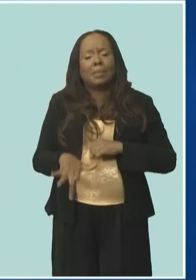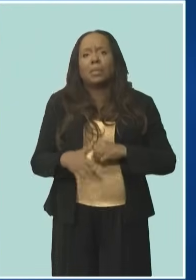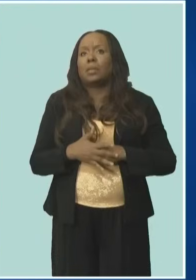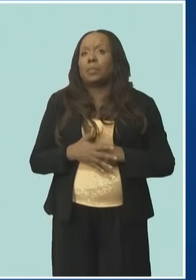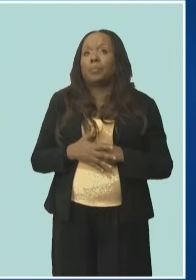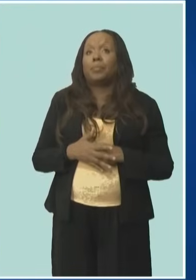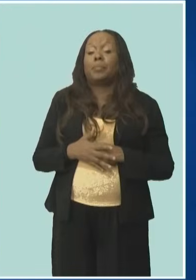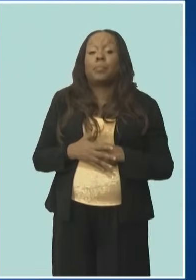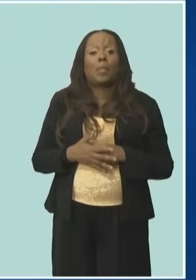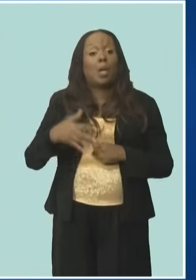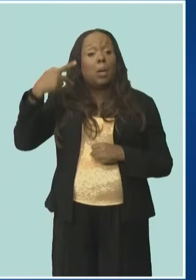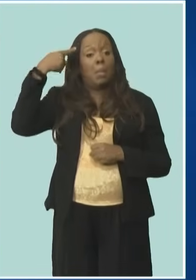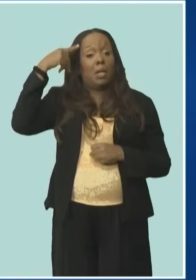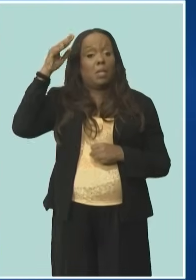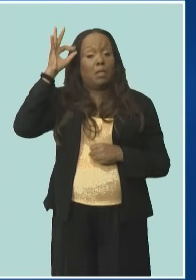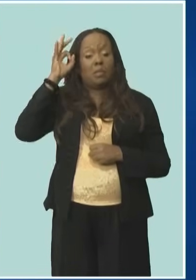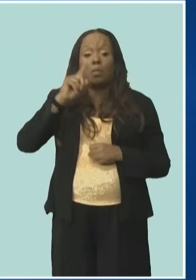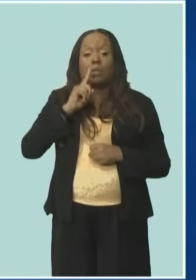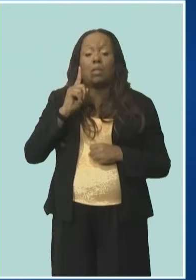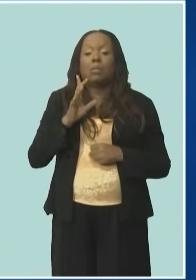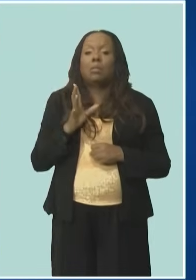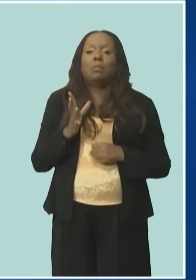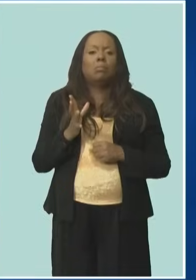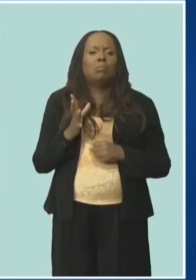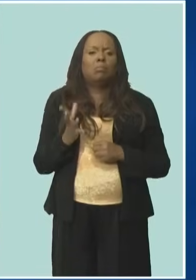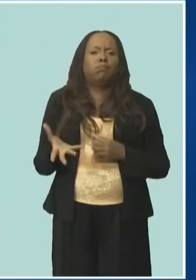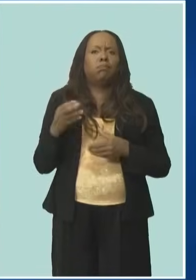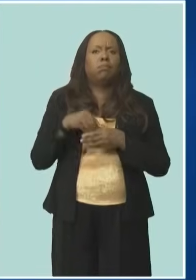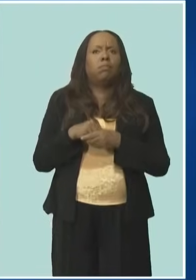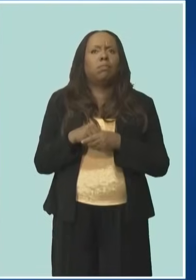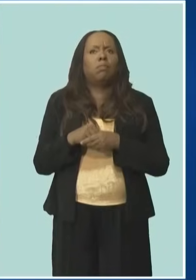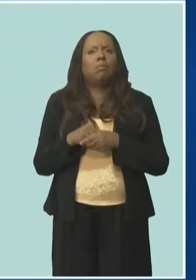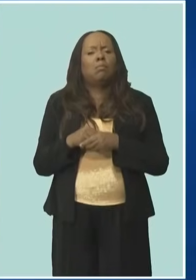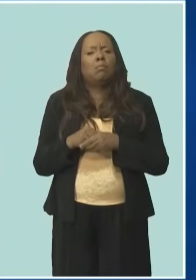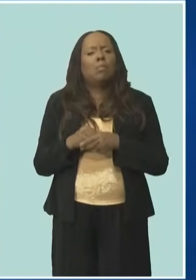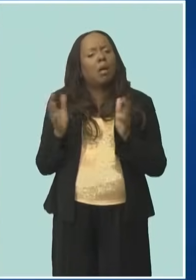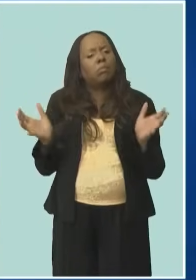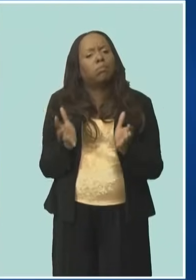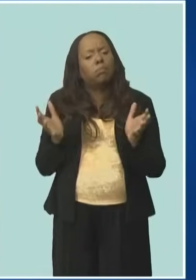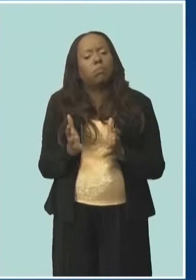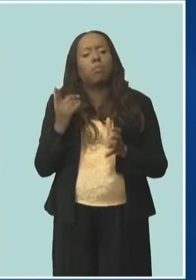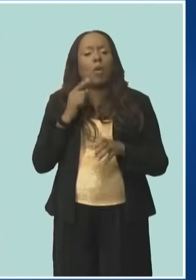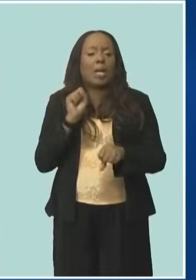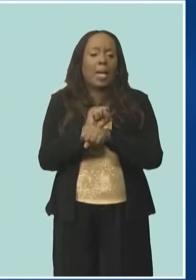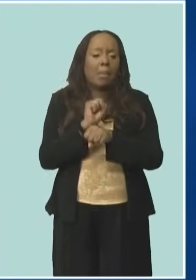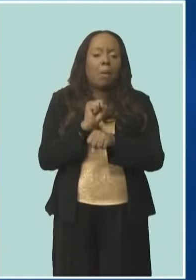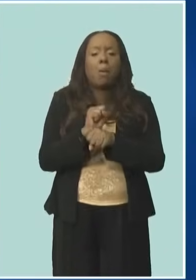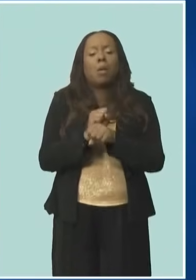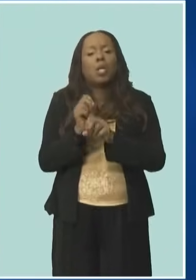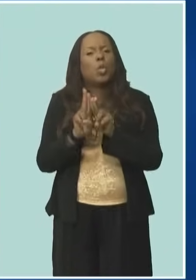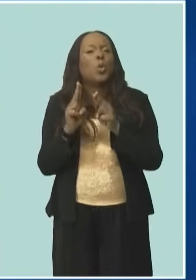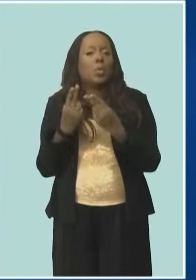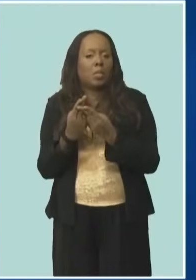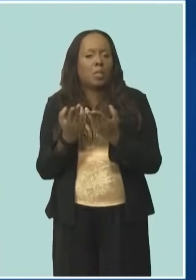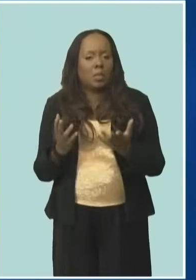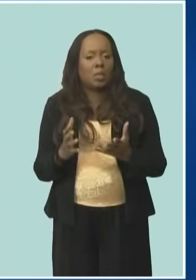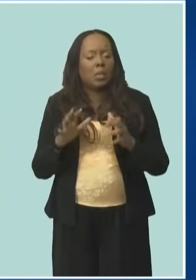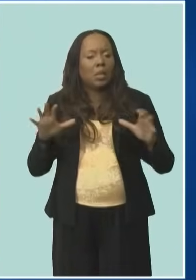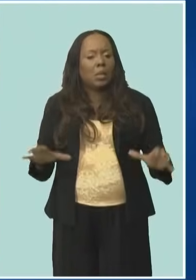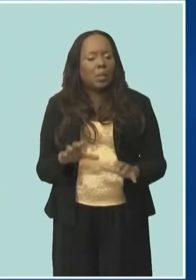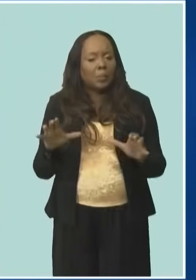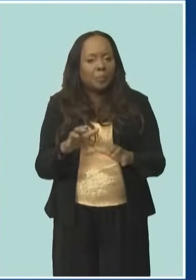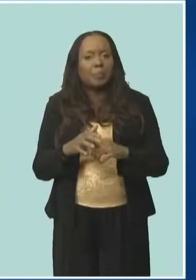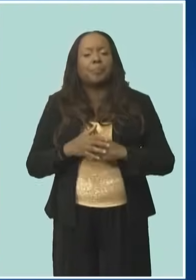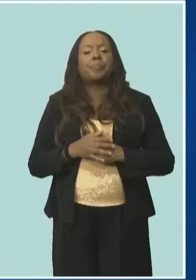movement. Brother Frost has given distinguished service to the Barbados Labor movement, serving as the long-standing General Secretary of the Barbados